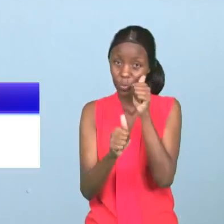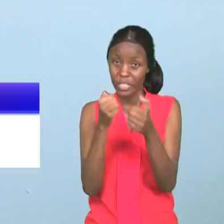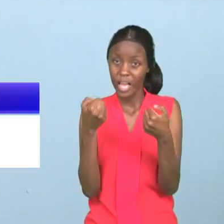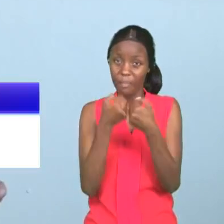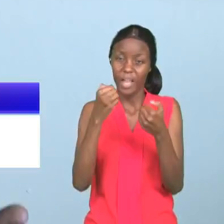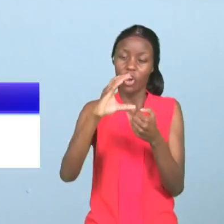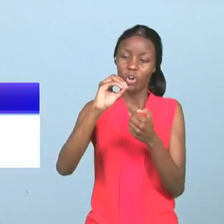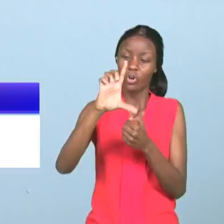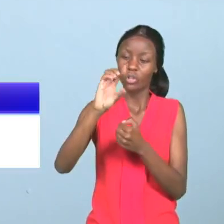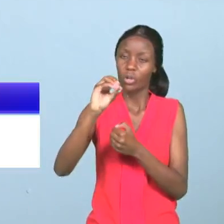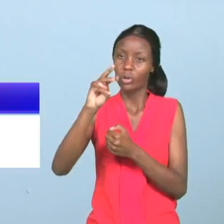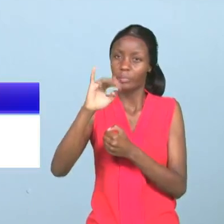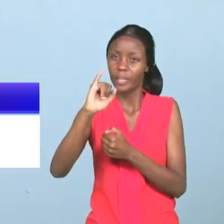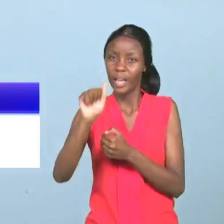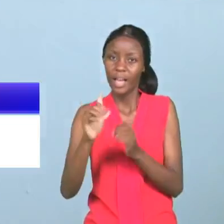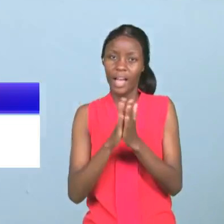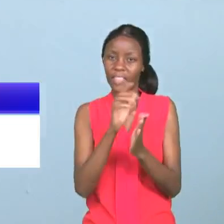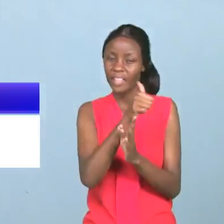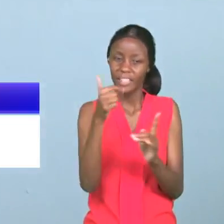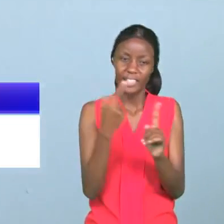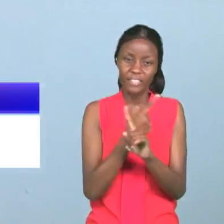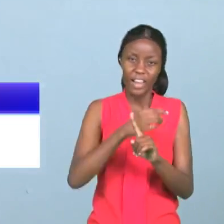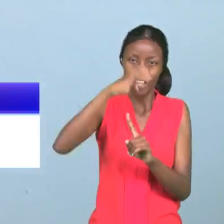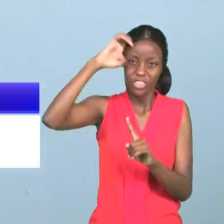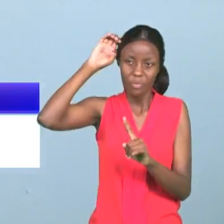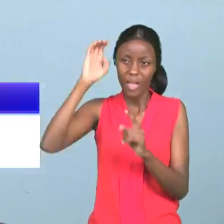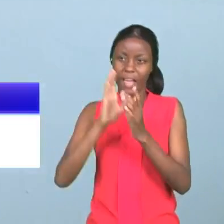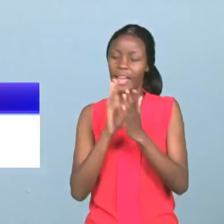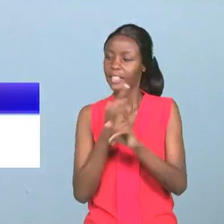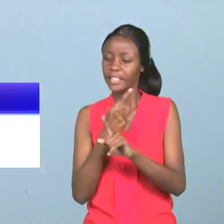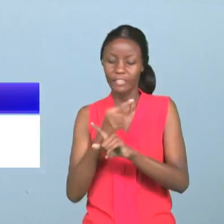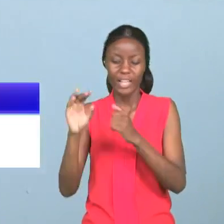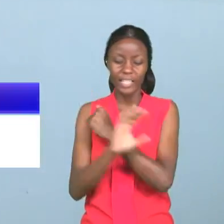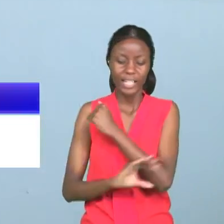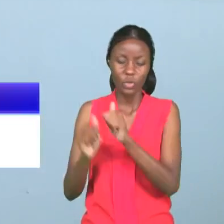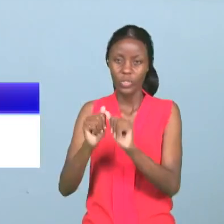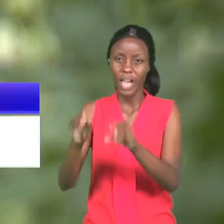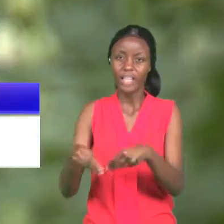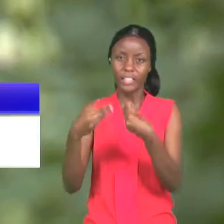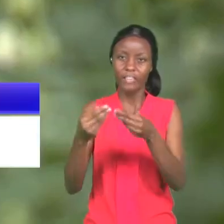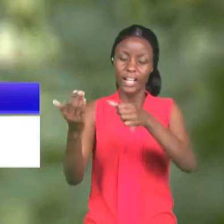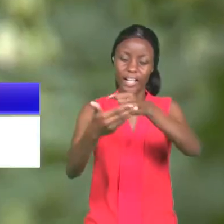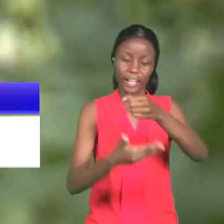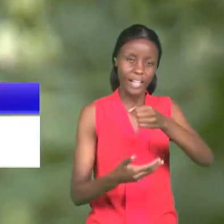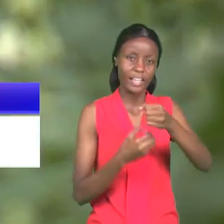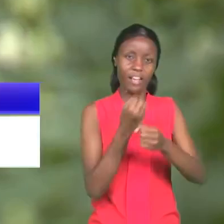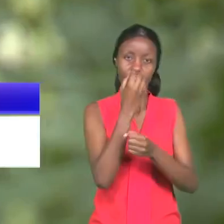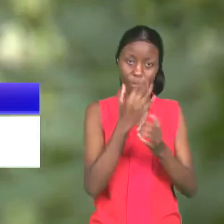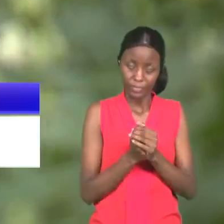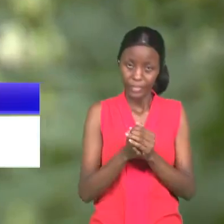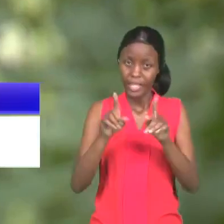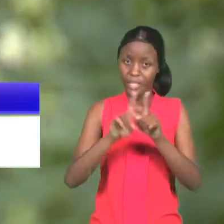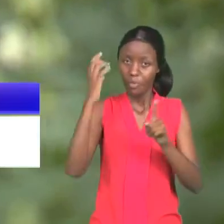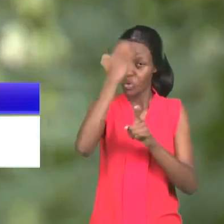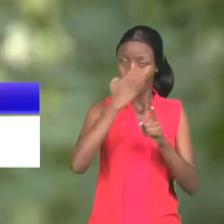Colombia, was sent to Ecuador, was sent to Ethiopia, was sent to many other countries that produce cut flowers. The European Union is